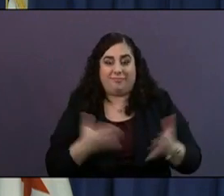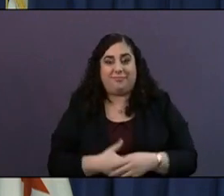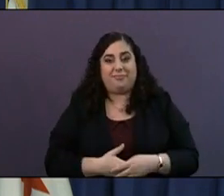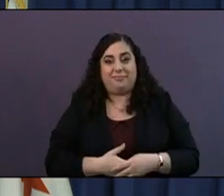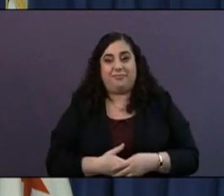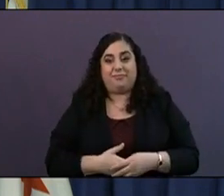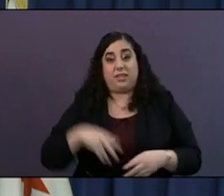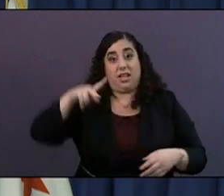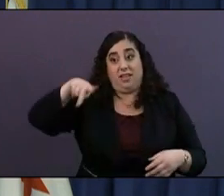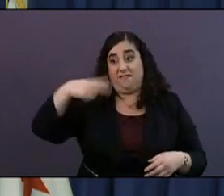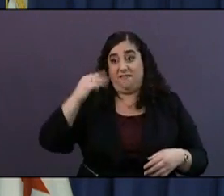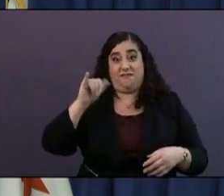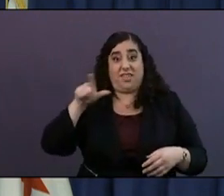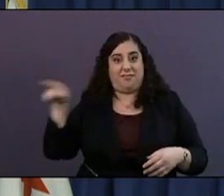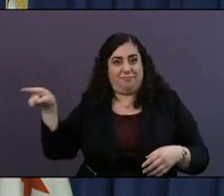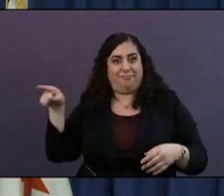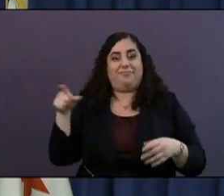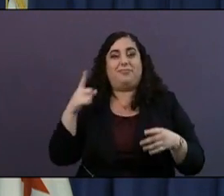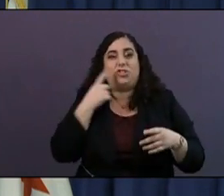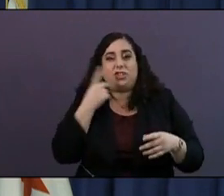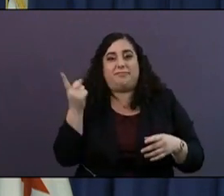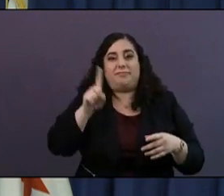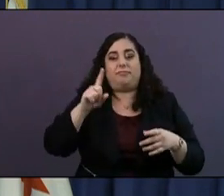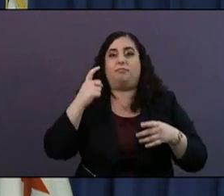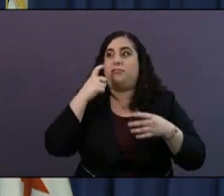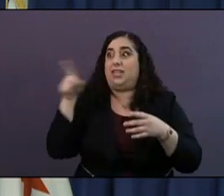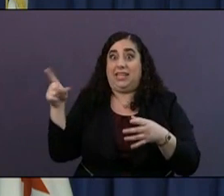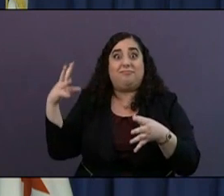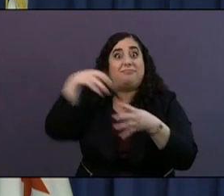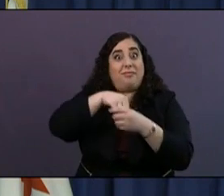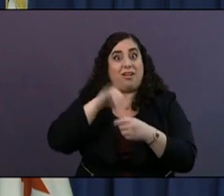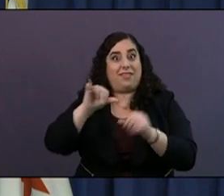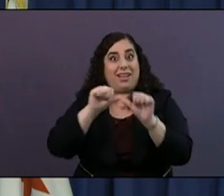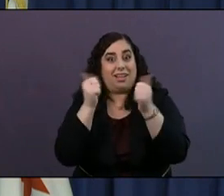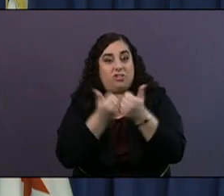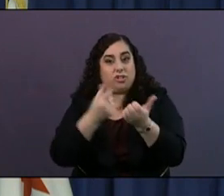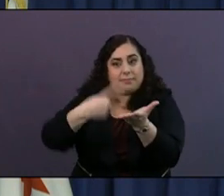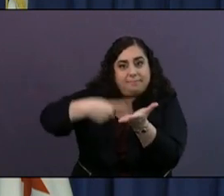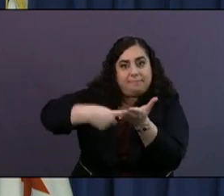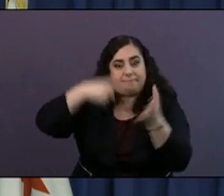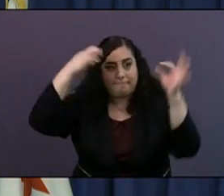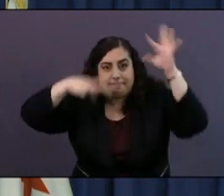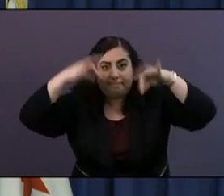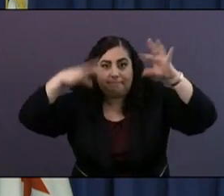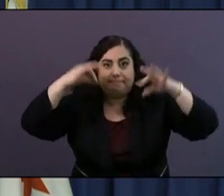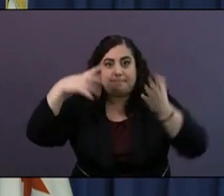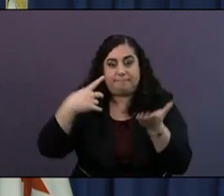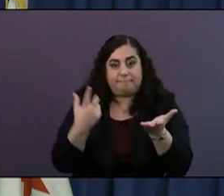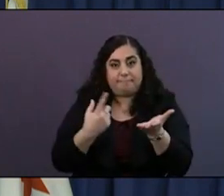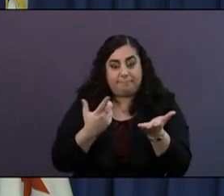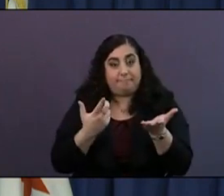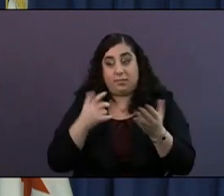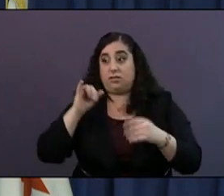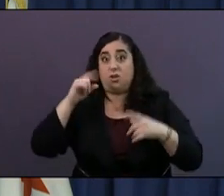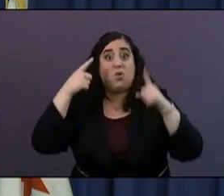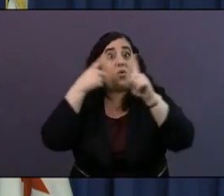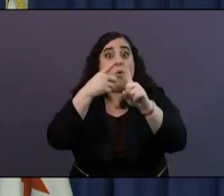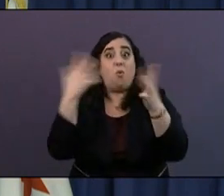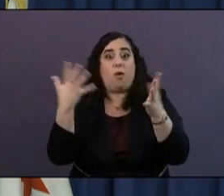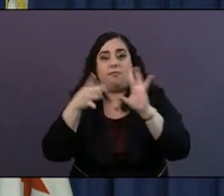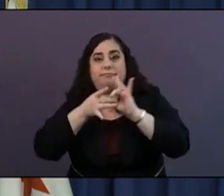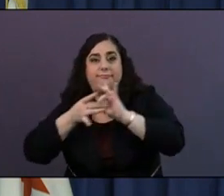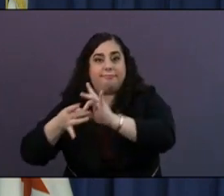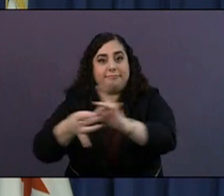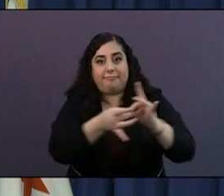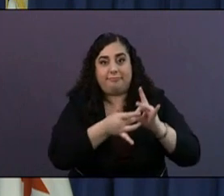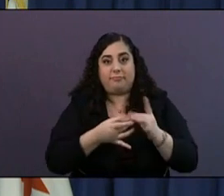very well at Phil's, who was a member of the Restaurant Association, it's done with really one overarching goal. How do we ensure we